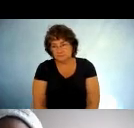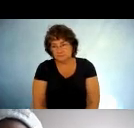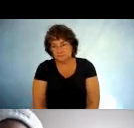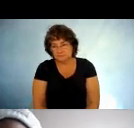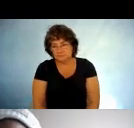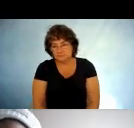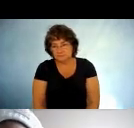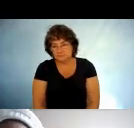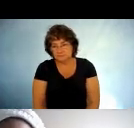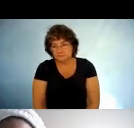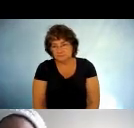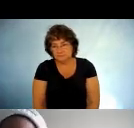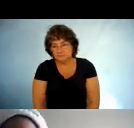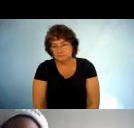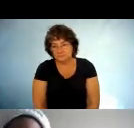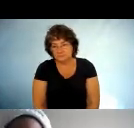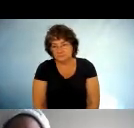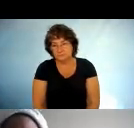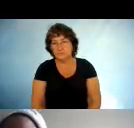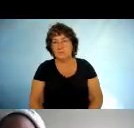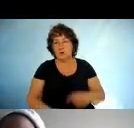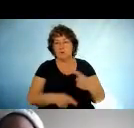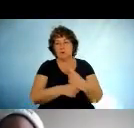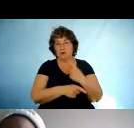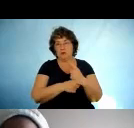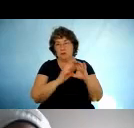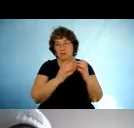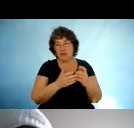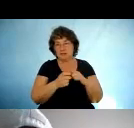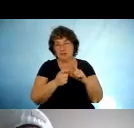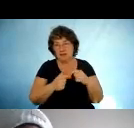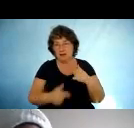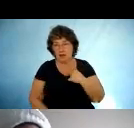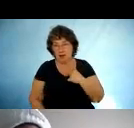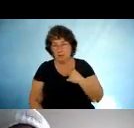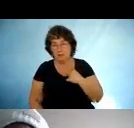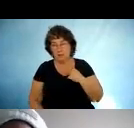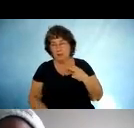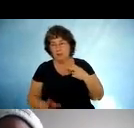like regular class, and then like I would go into